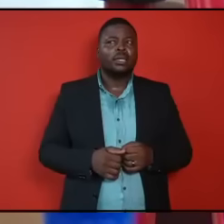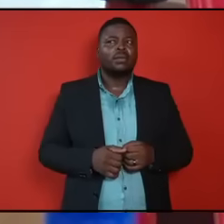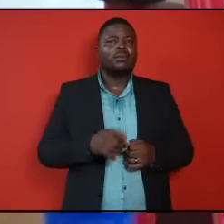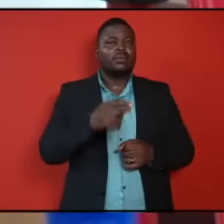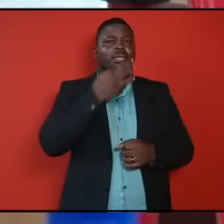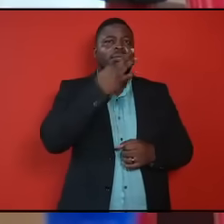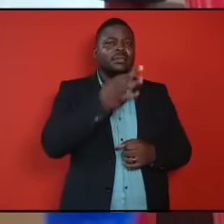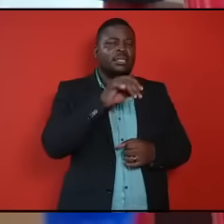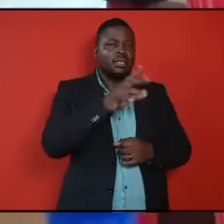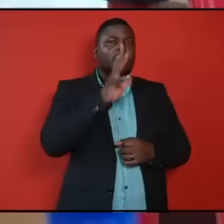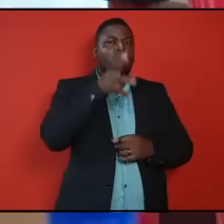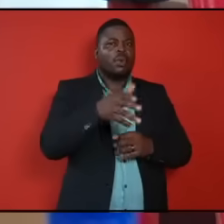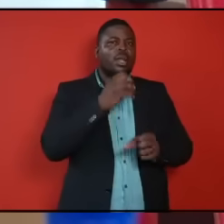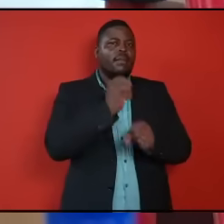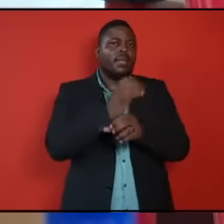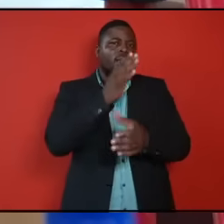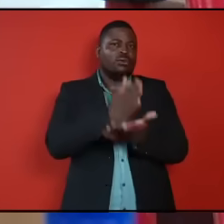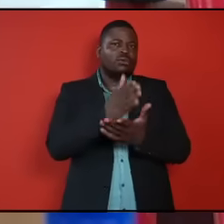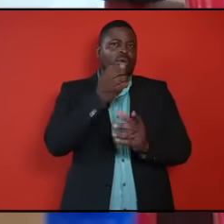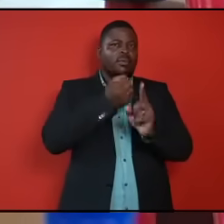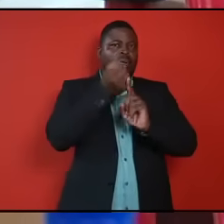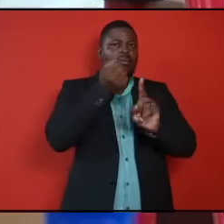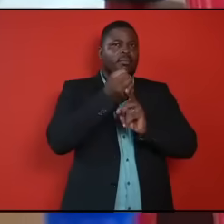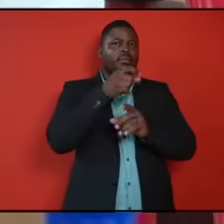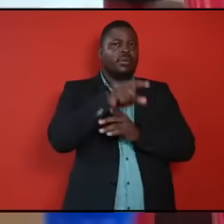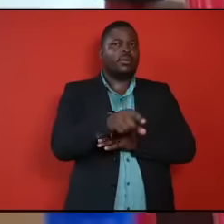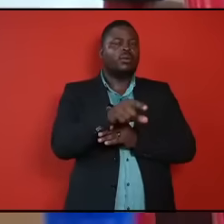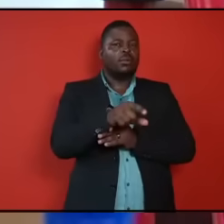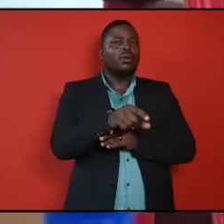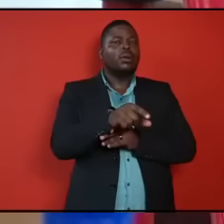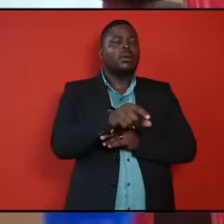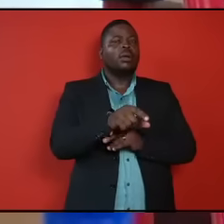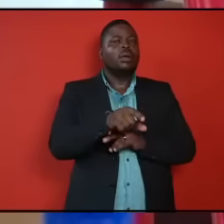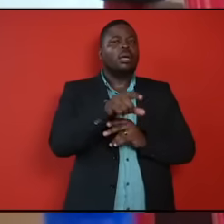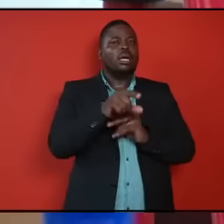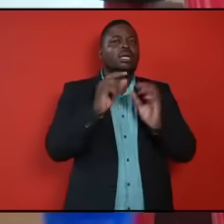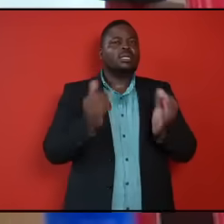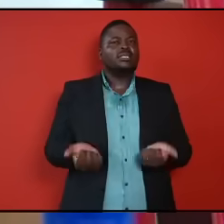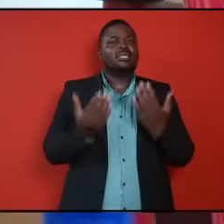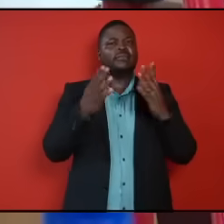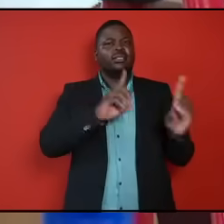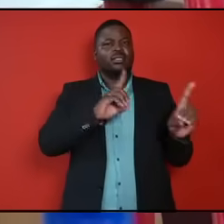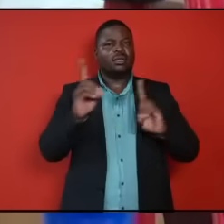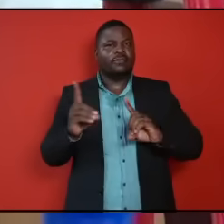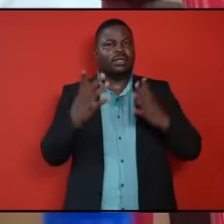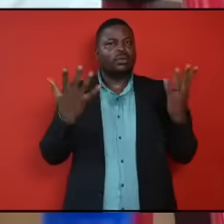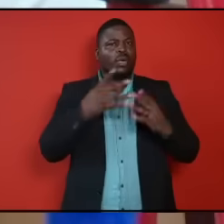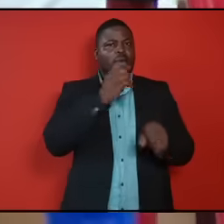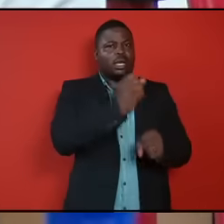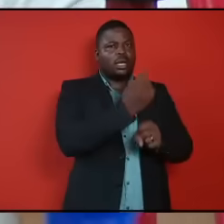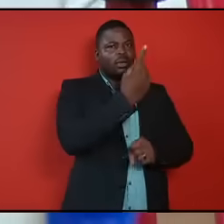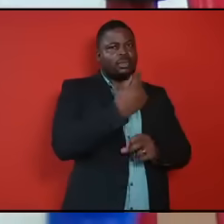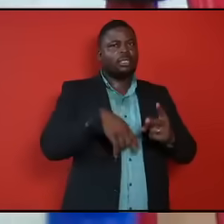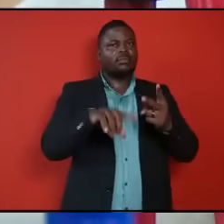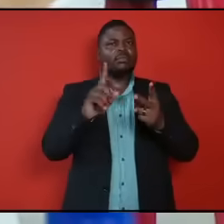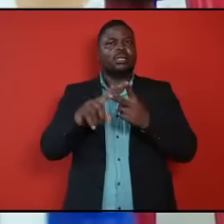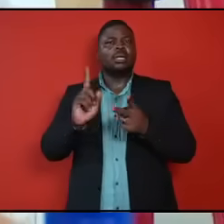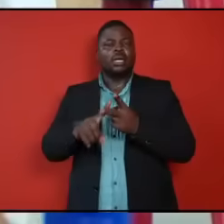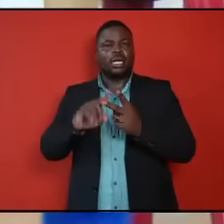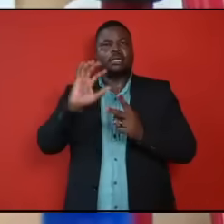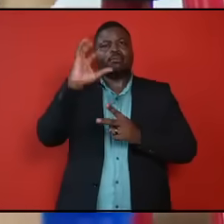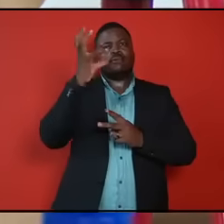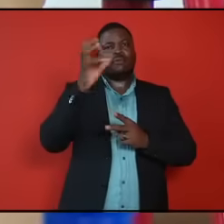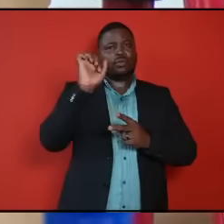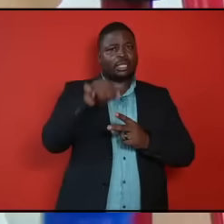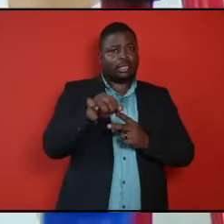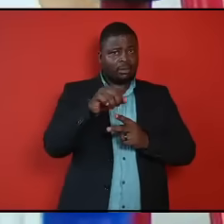Bloemfontein, especially because of their dire service delivery. What is your plan pertaining this? Thank you. Thank you very much,